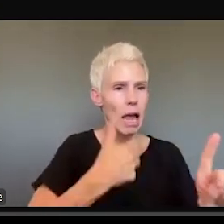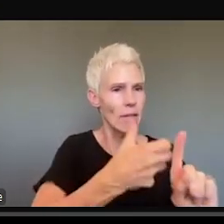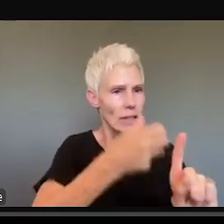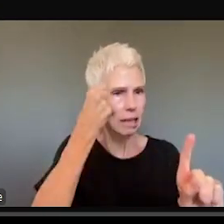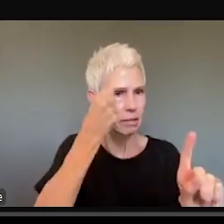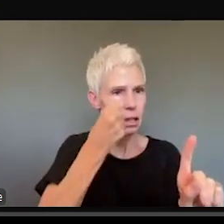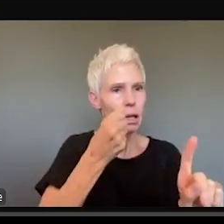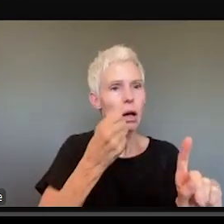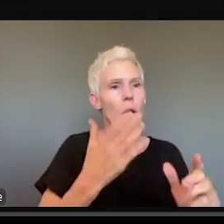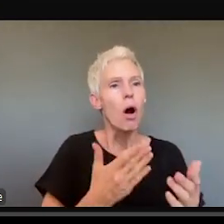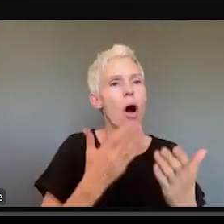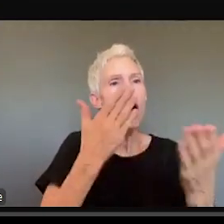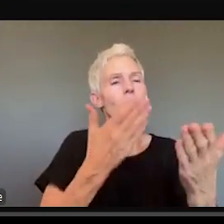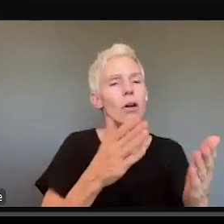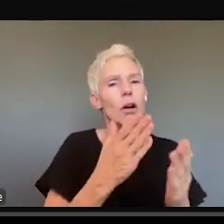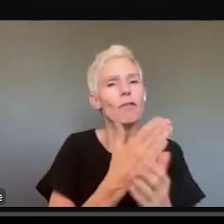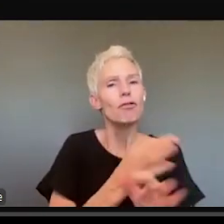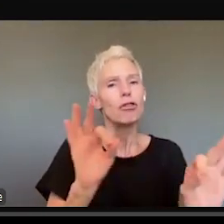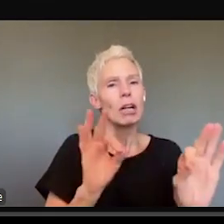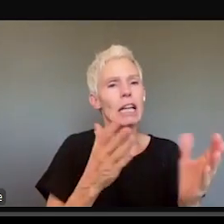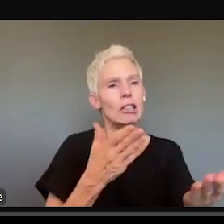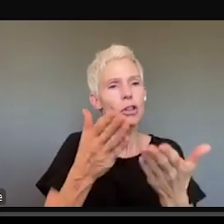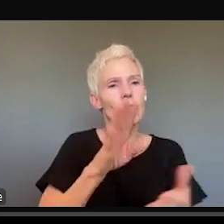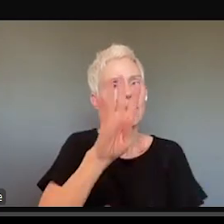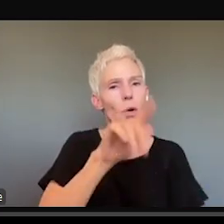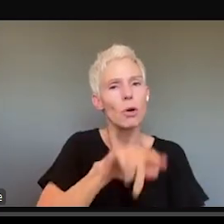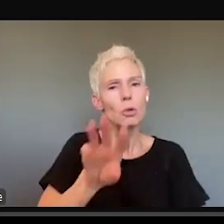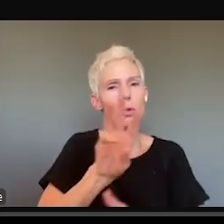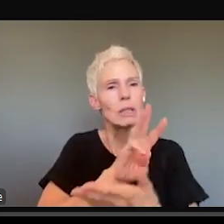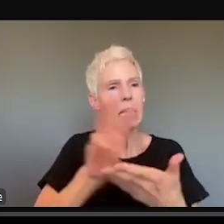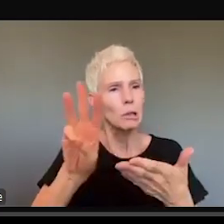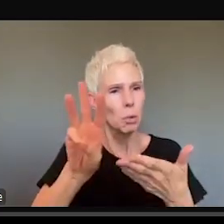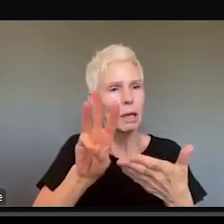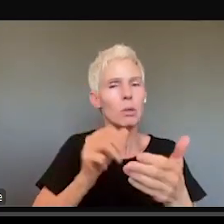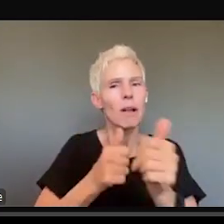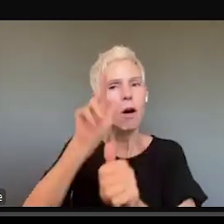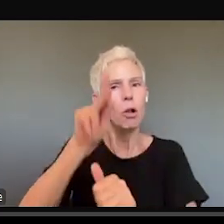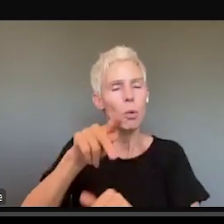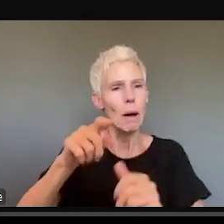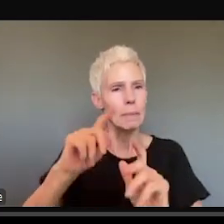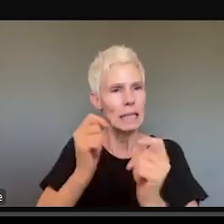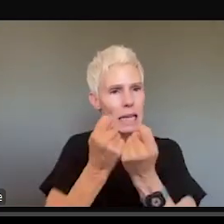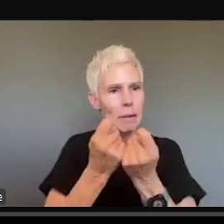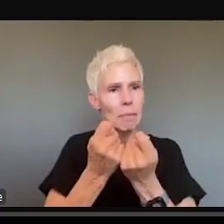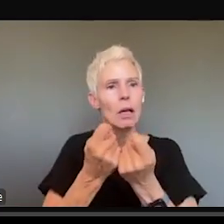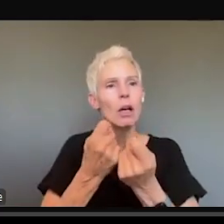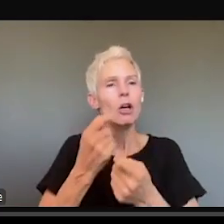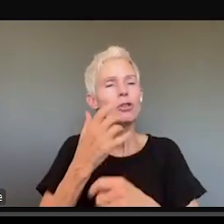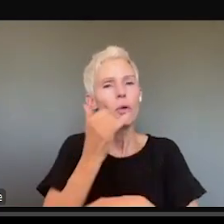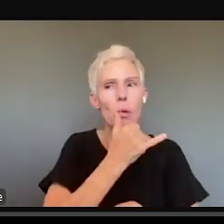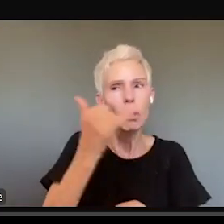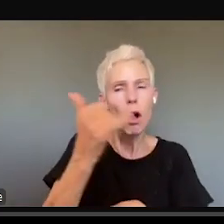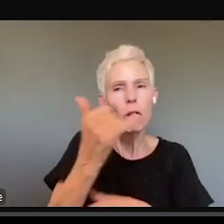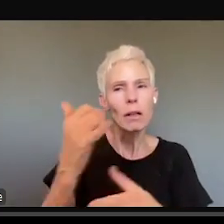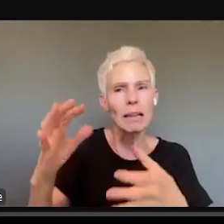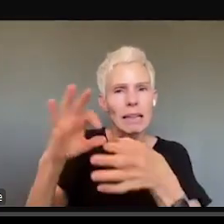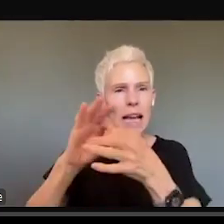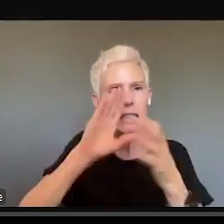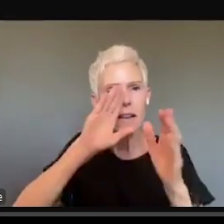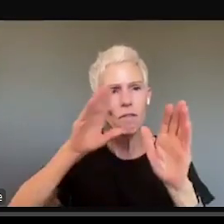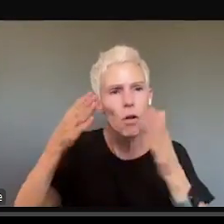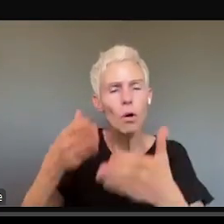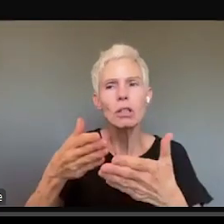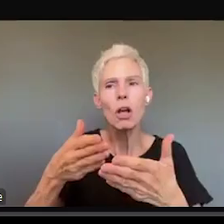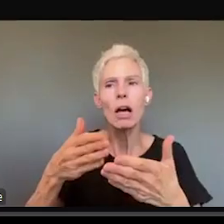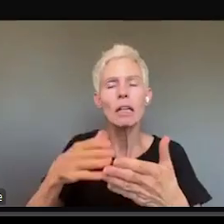to 6 weeks with our follow-up team, where they're offered a free confidential call where they're able to connect and focus on